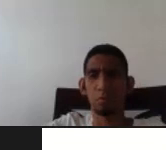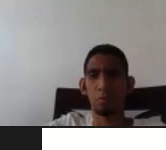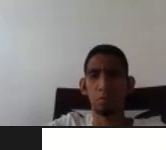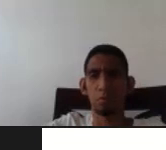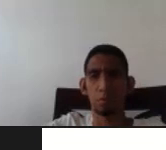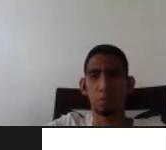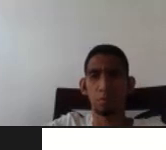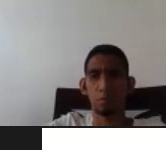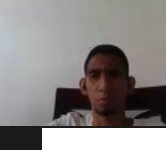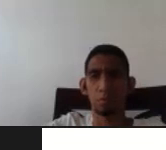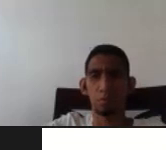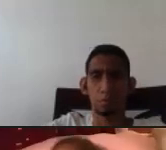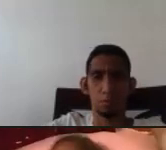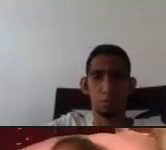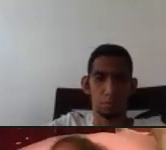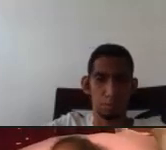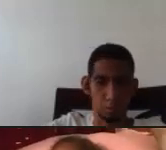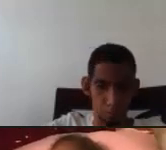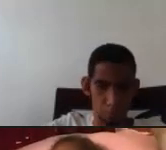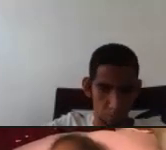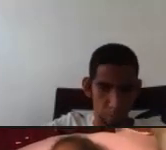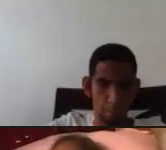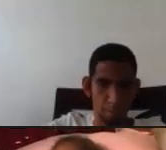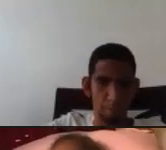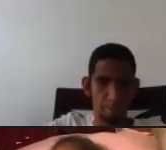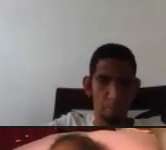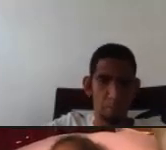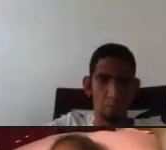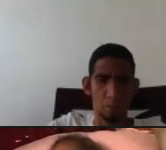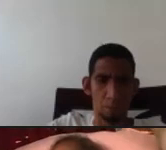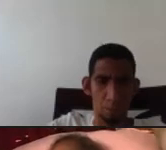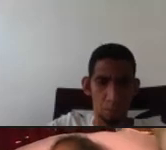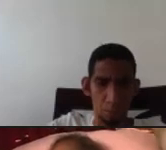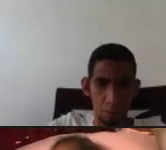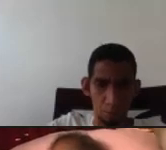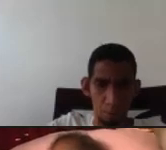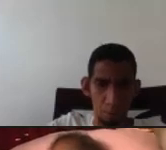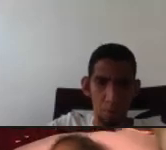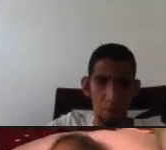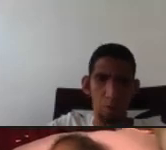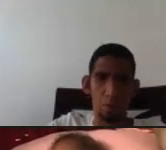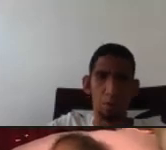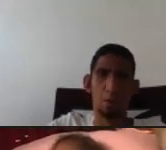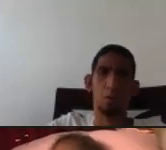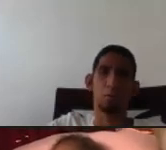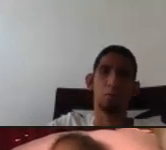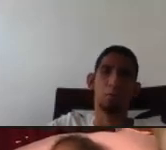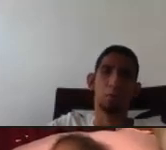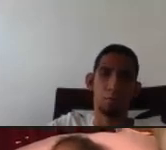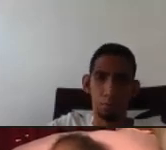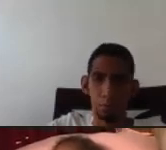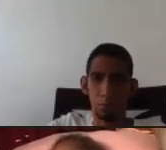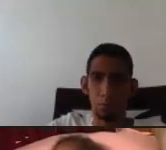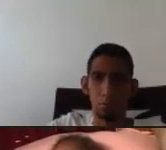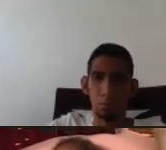a diverse membership of participants in this program. And that means a bunch of different areas. So we're talking about a diverse type of